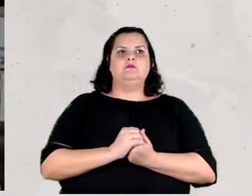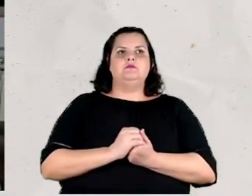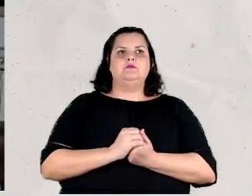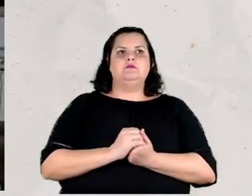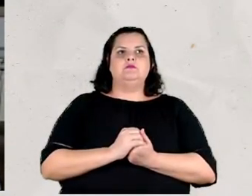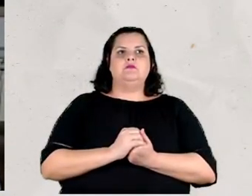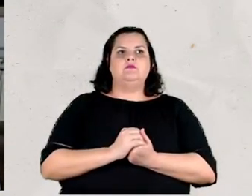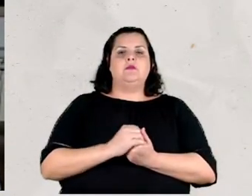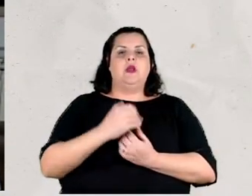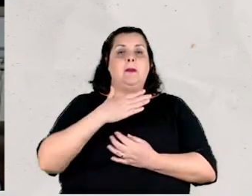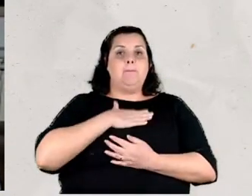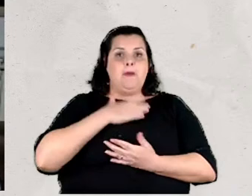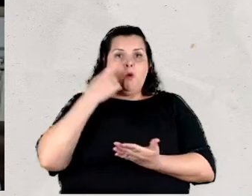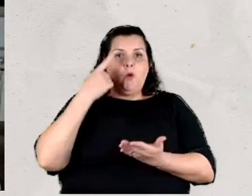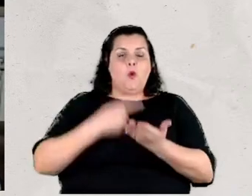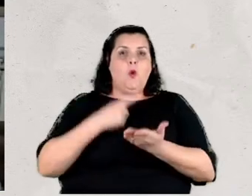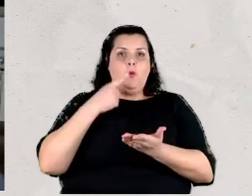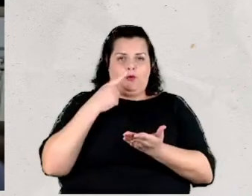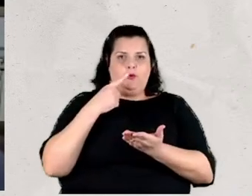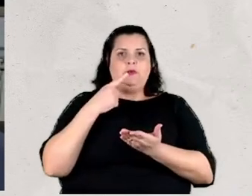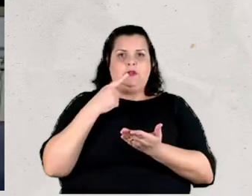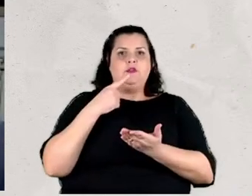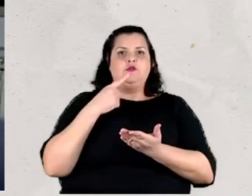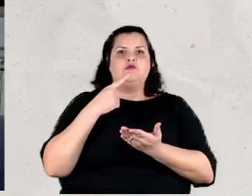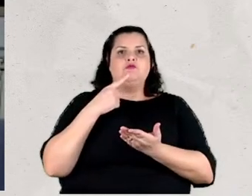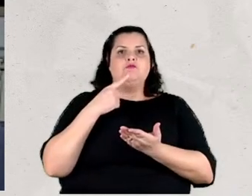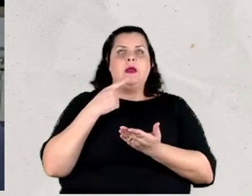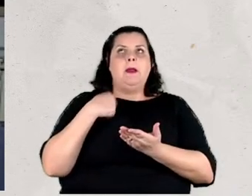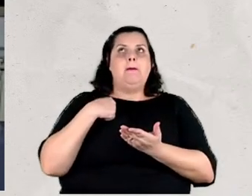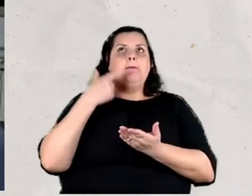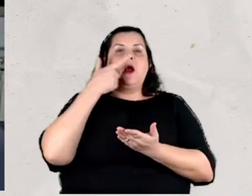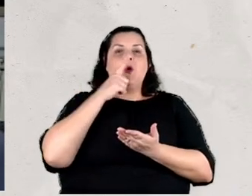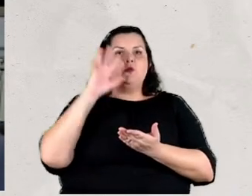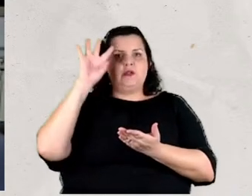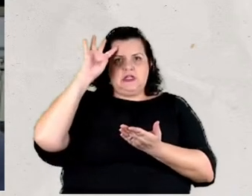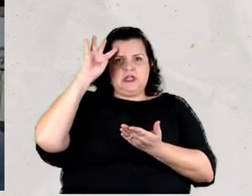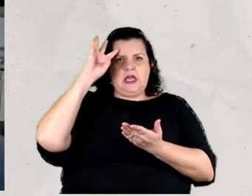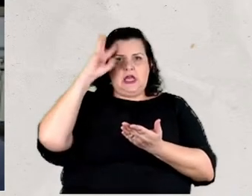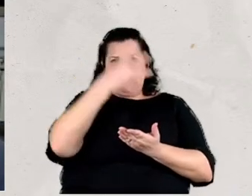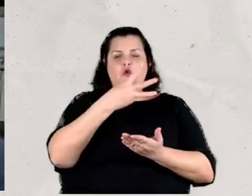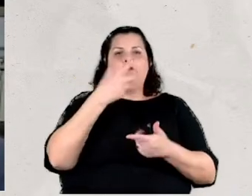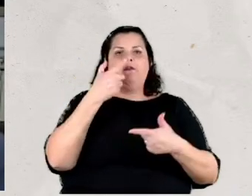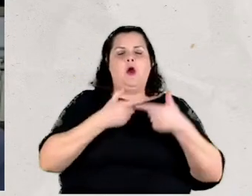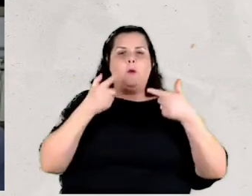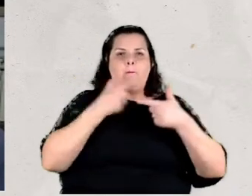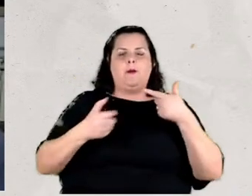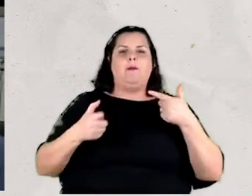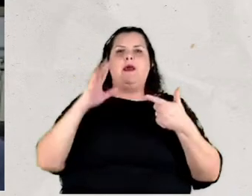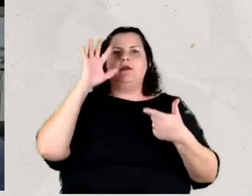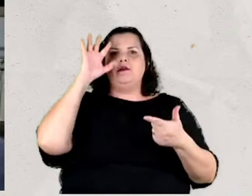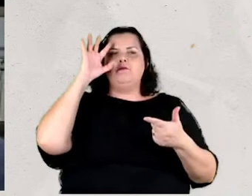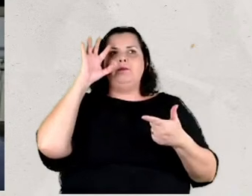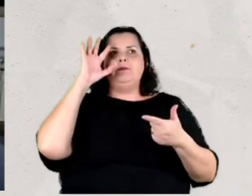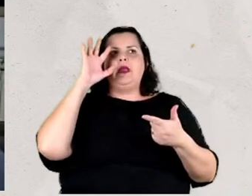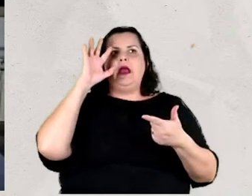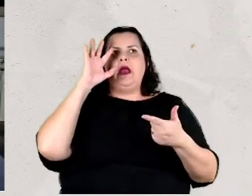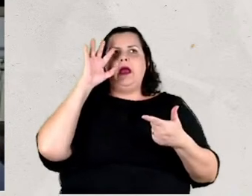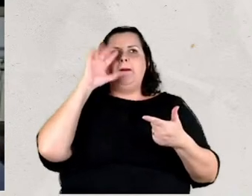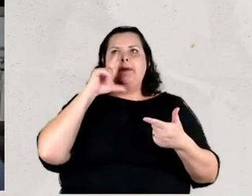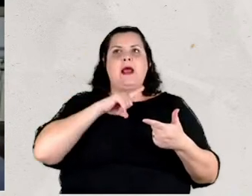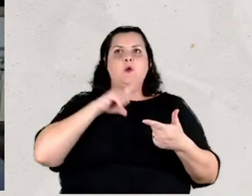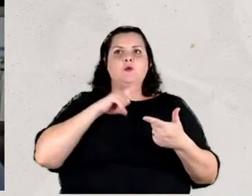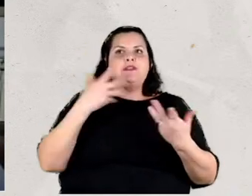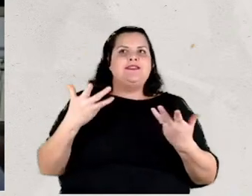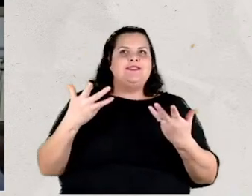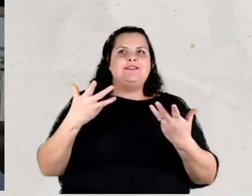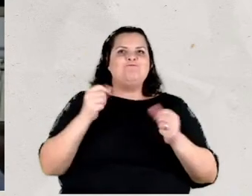solution. And not to just say, well, we tried to make peace in 2000 and 2009, we put offers on the table.